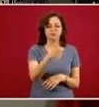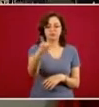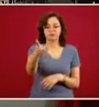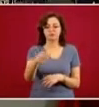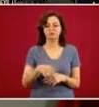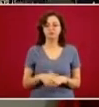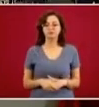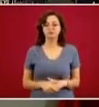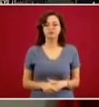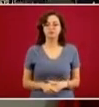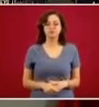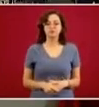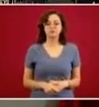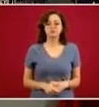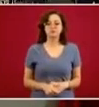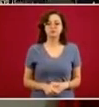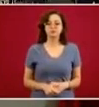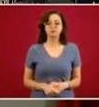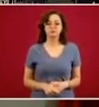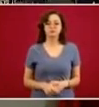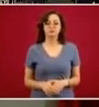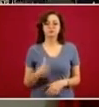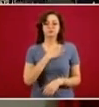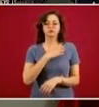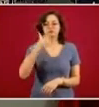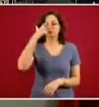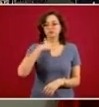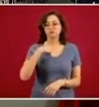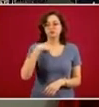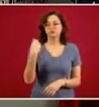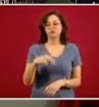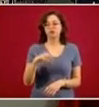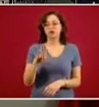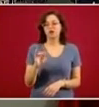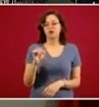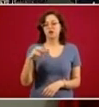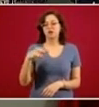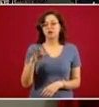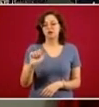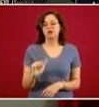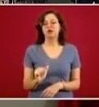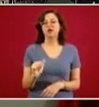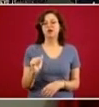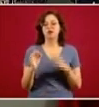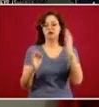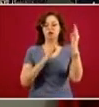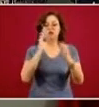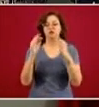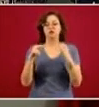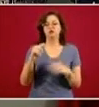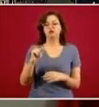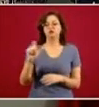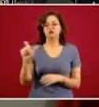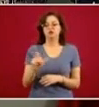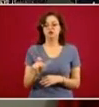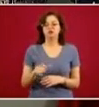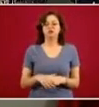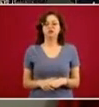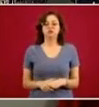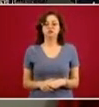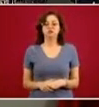or non-essential was modified, and it's been published now by the new agreement signed by the Secretary of Health.